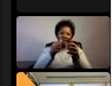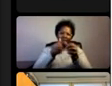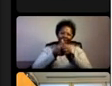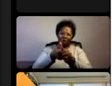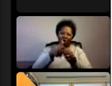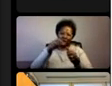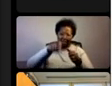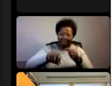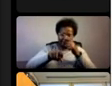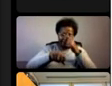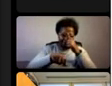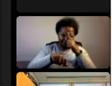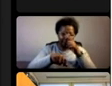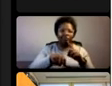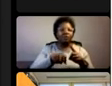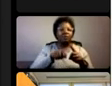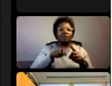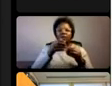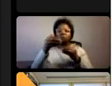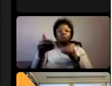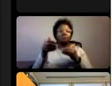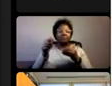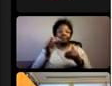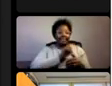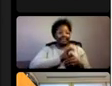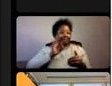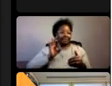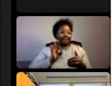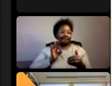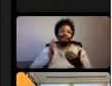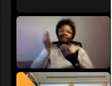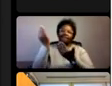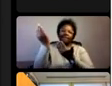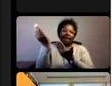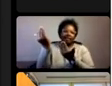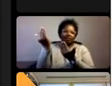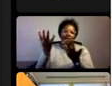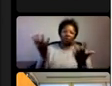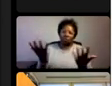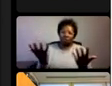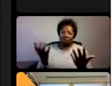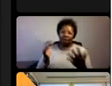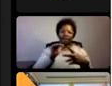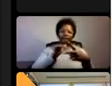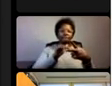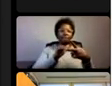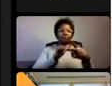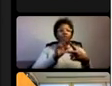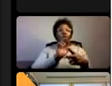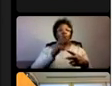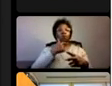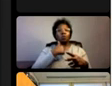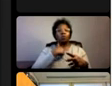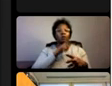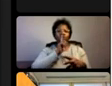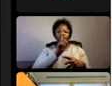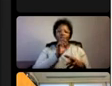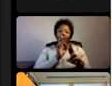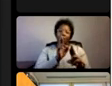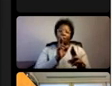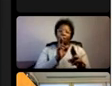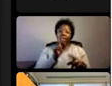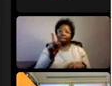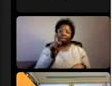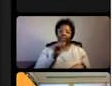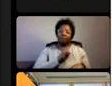to what to expect for staff members. We're asking all of our staff members to report on Monday, January 3rd,